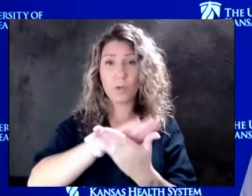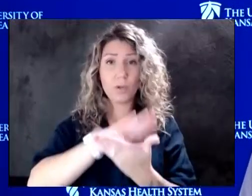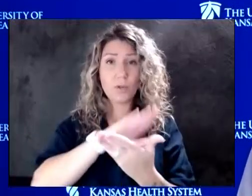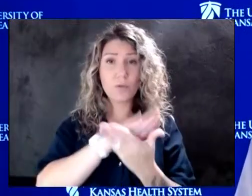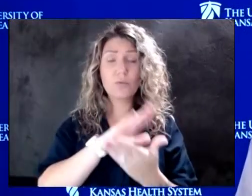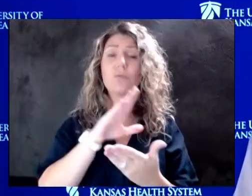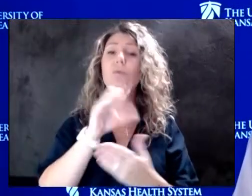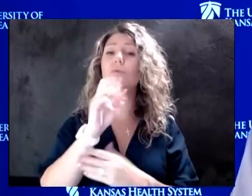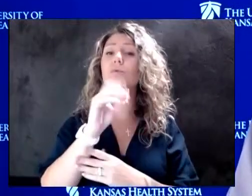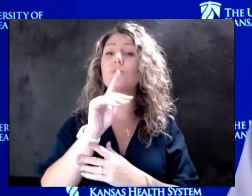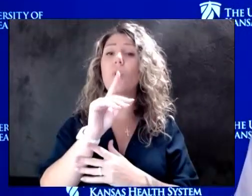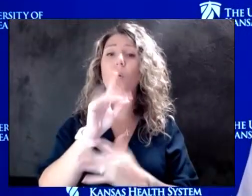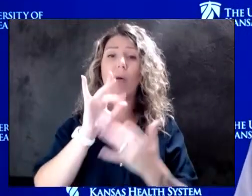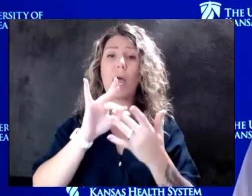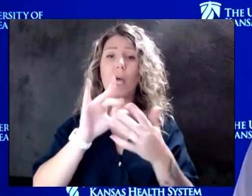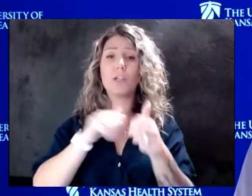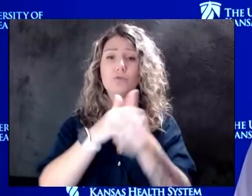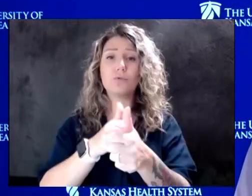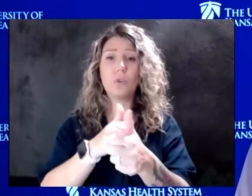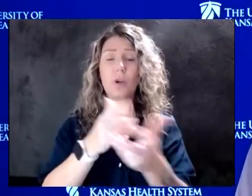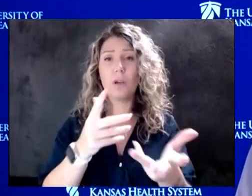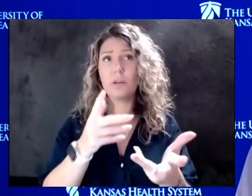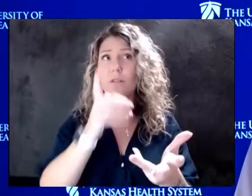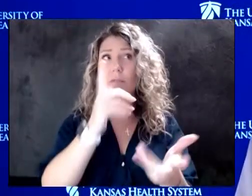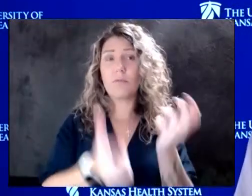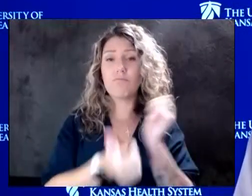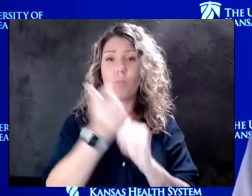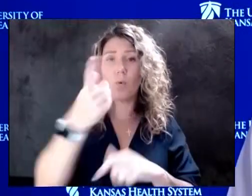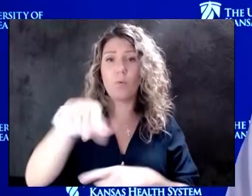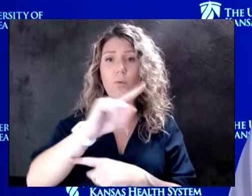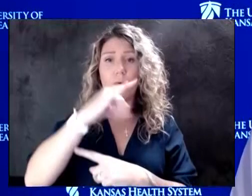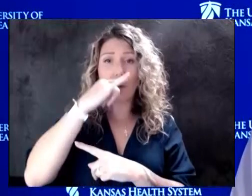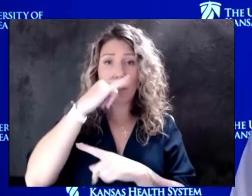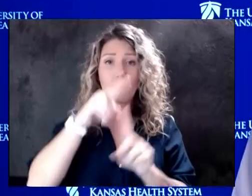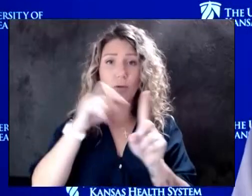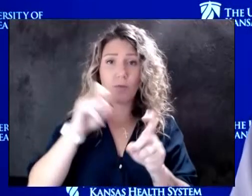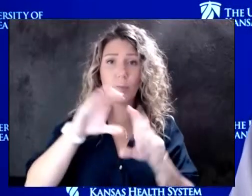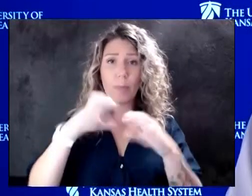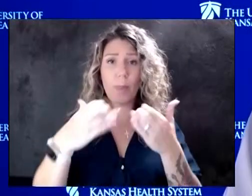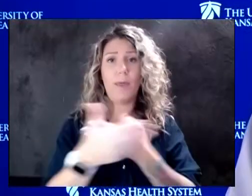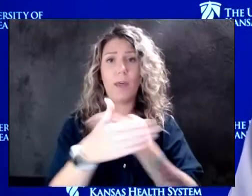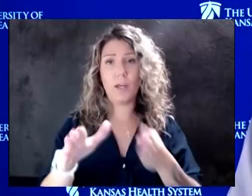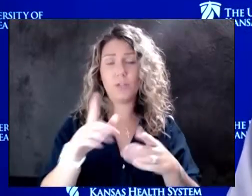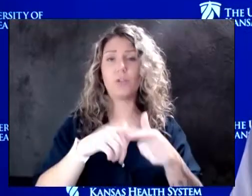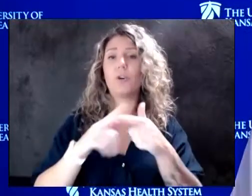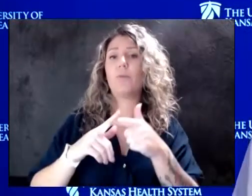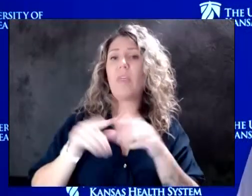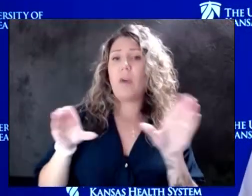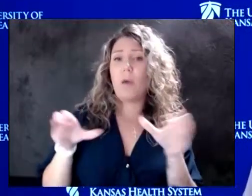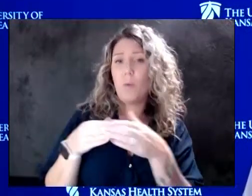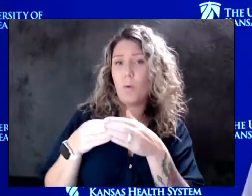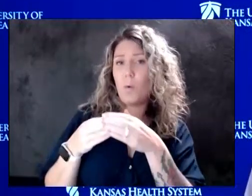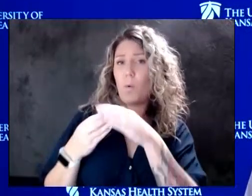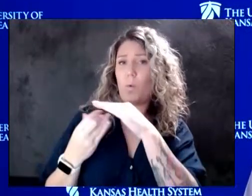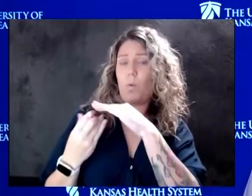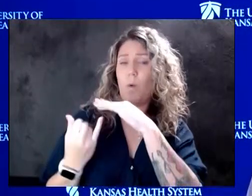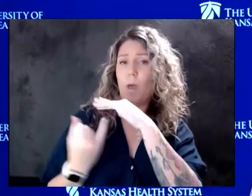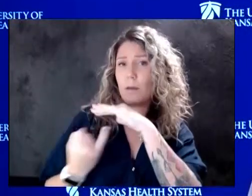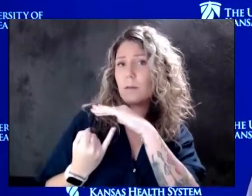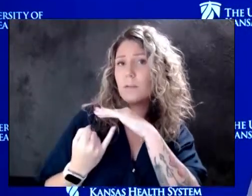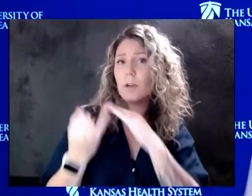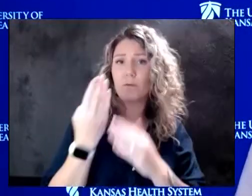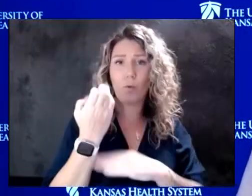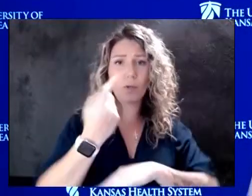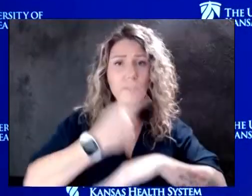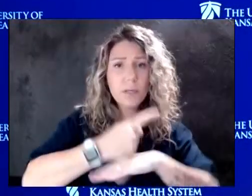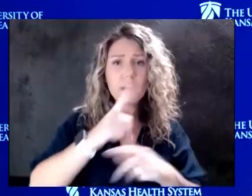tracing is done, there won't be a majority of those kids out of that class and then quarantine for 14 days. Overall, hopefully it will continue